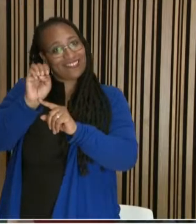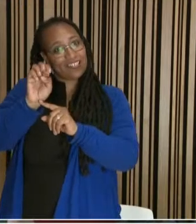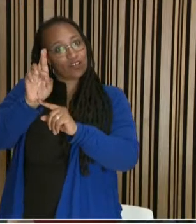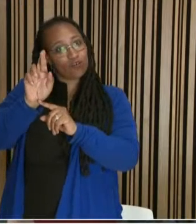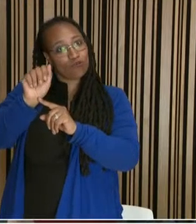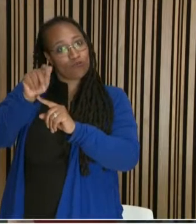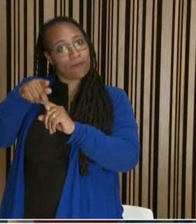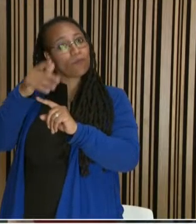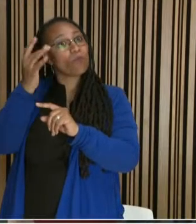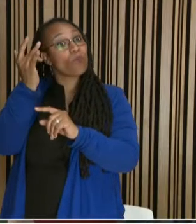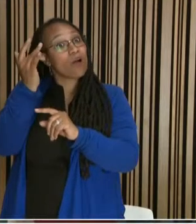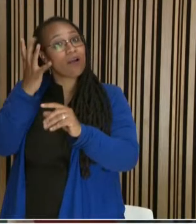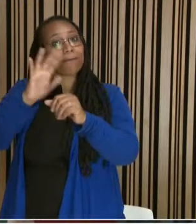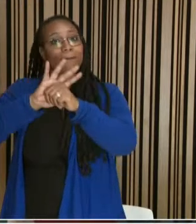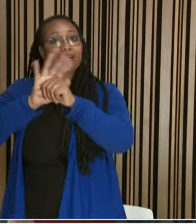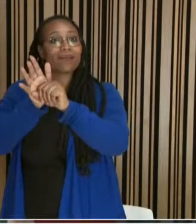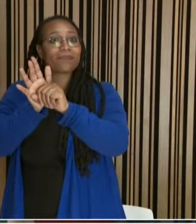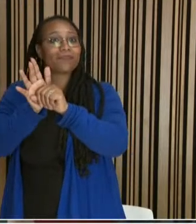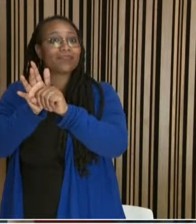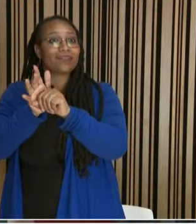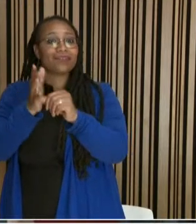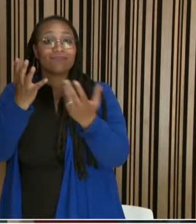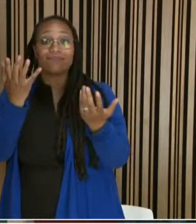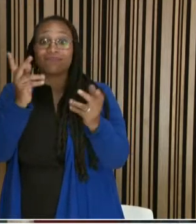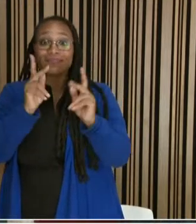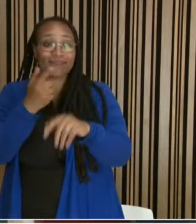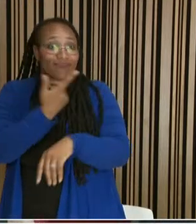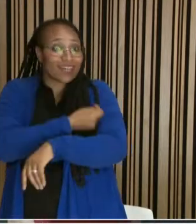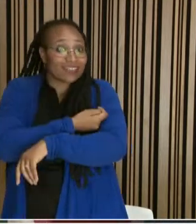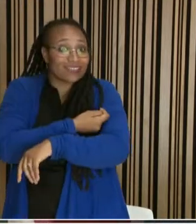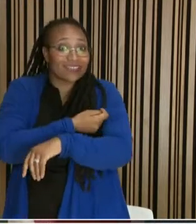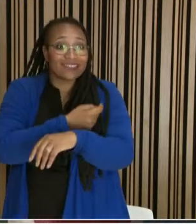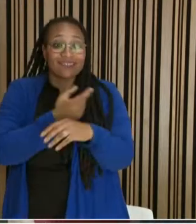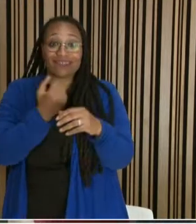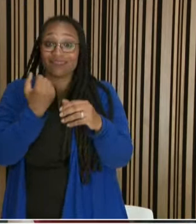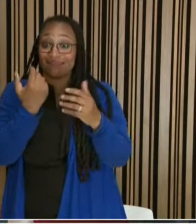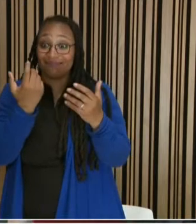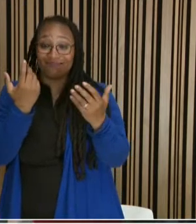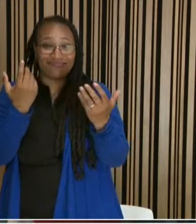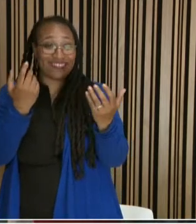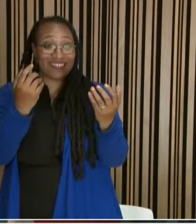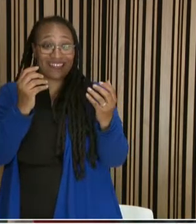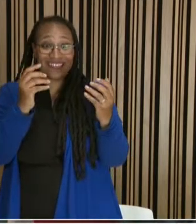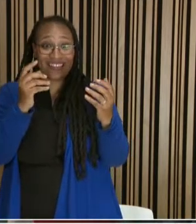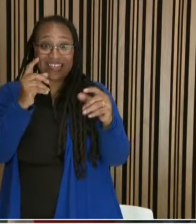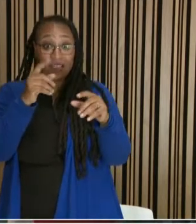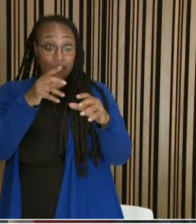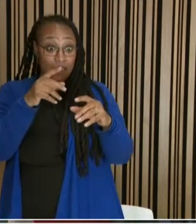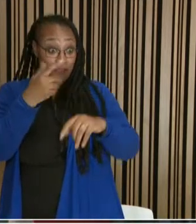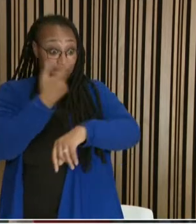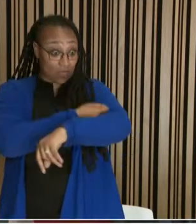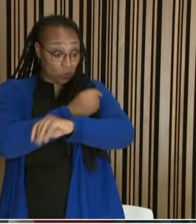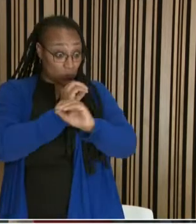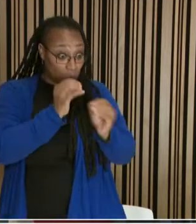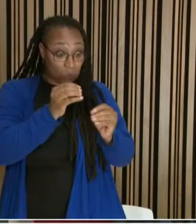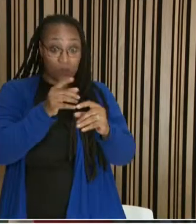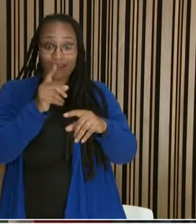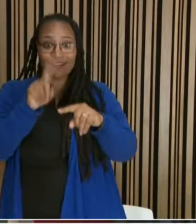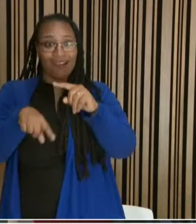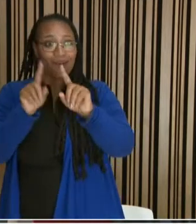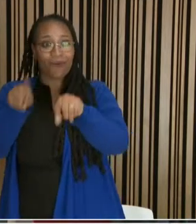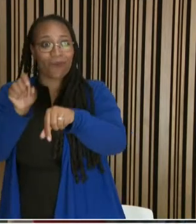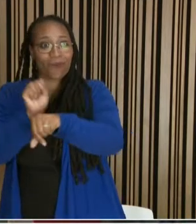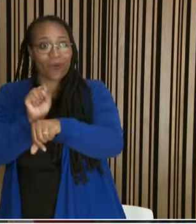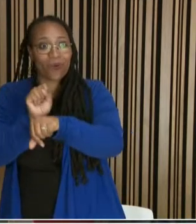not vaccinated, there wasn't a safe and effective vaccine, and people couldn't go to work. Those